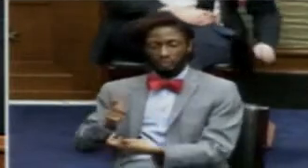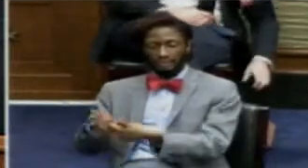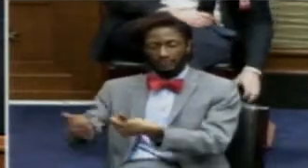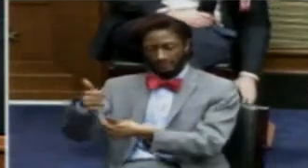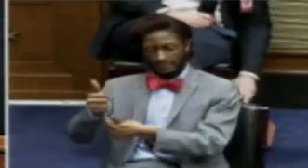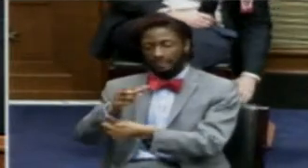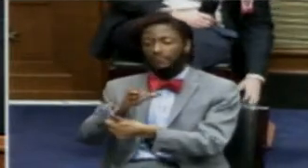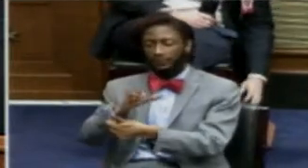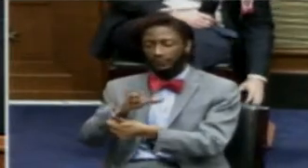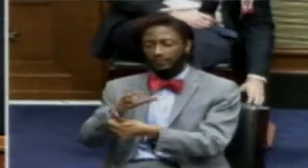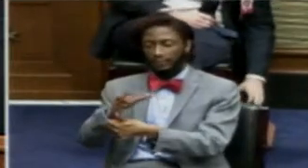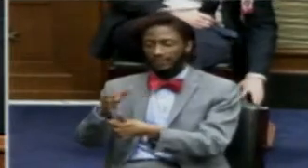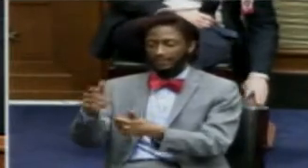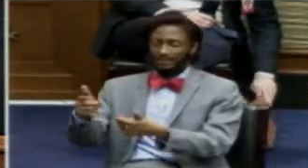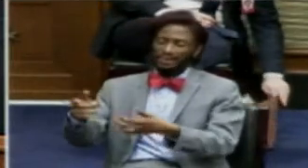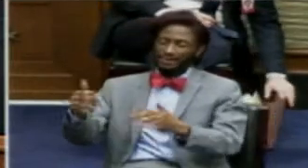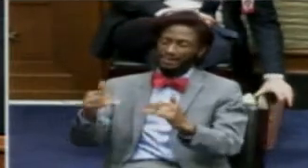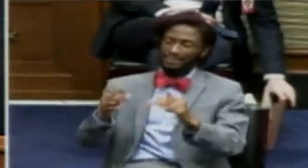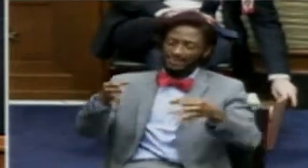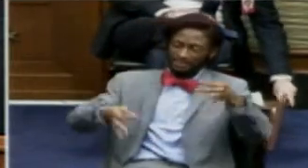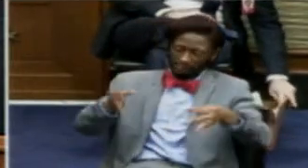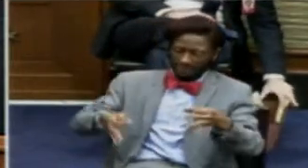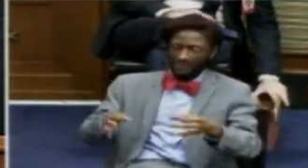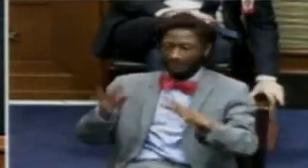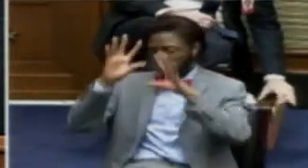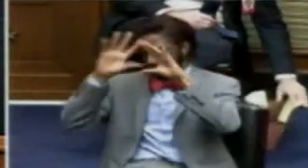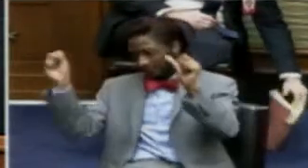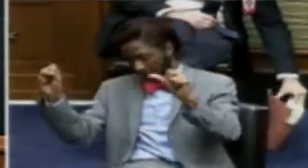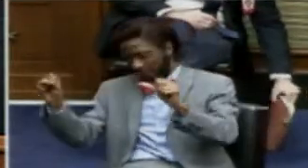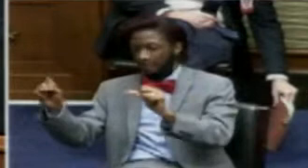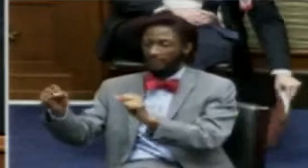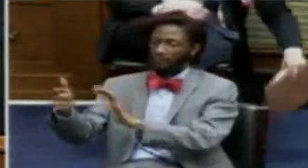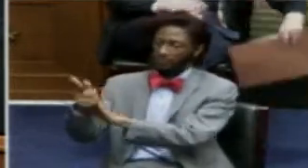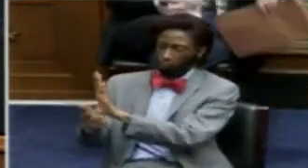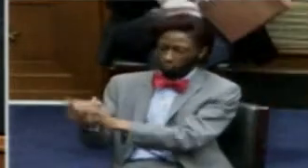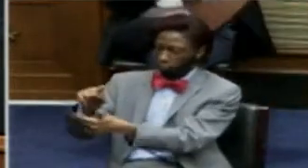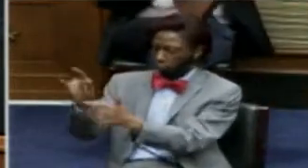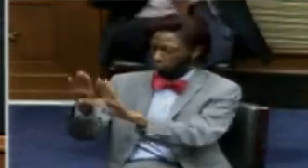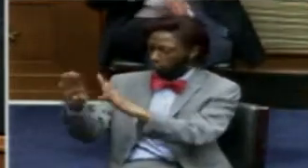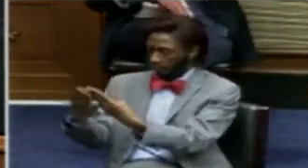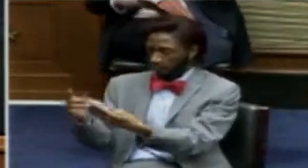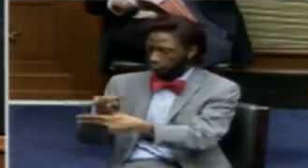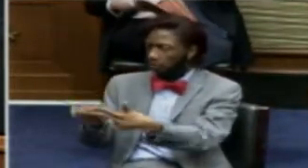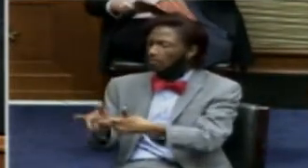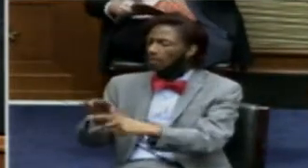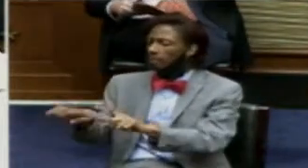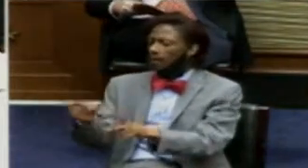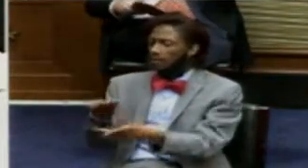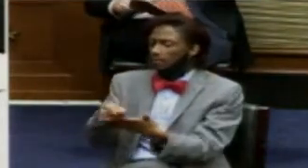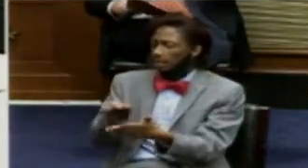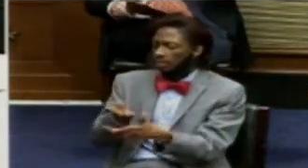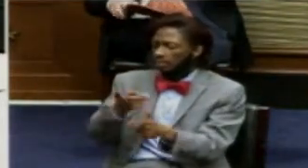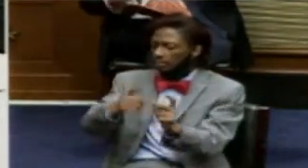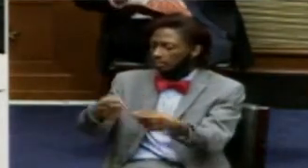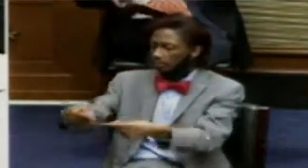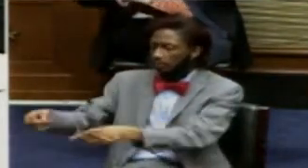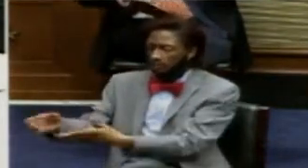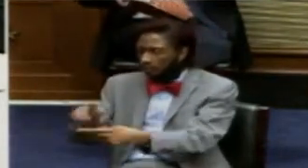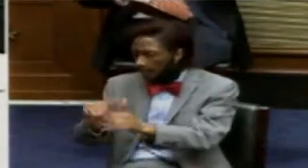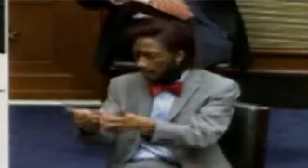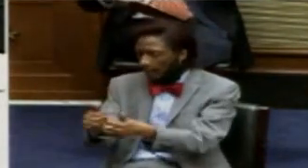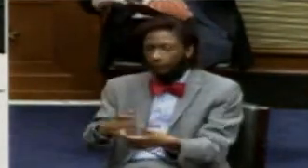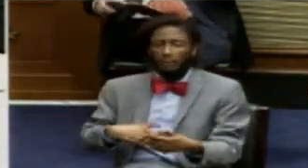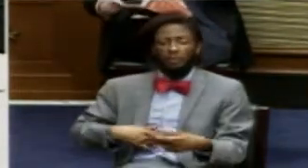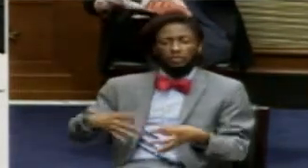judicial branch, but with respect to the judicial branch, how is that funded? The judicial